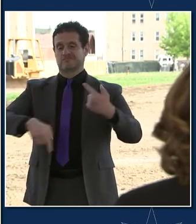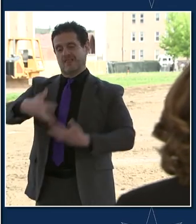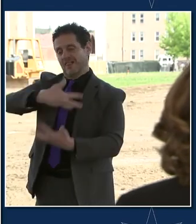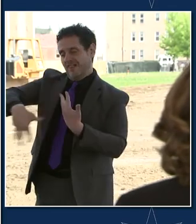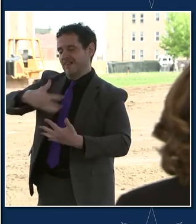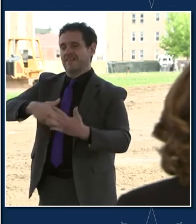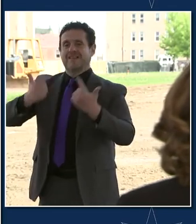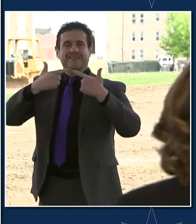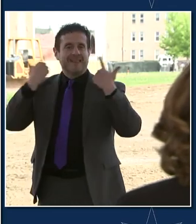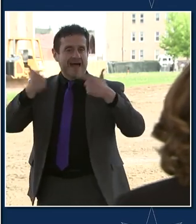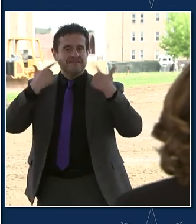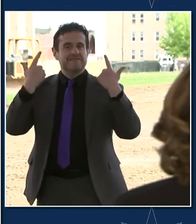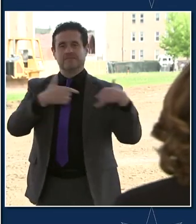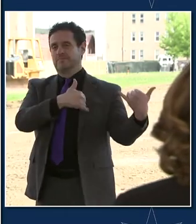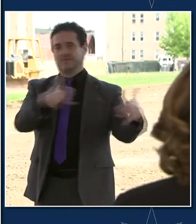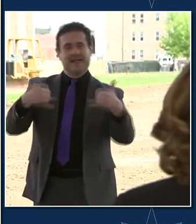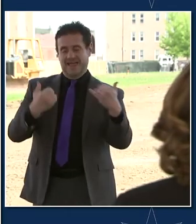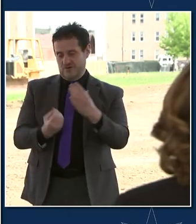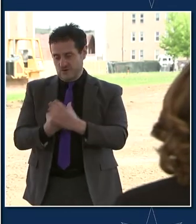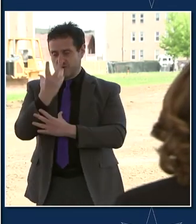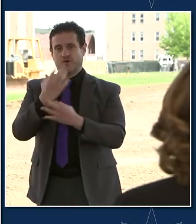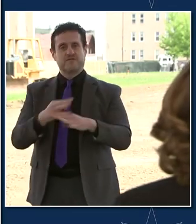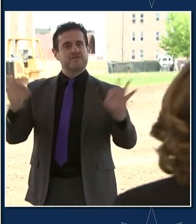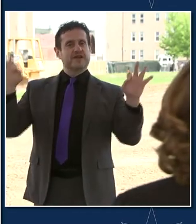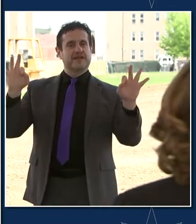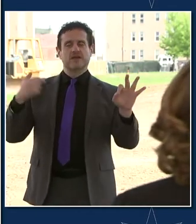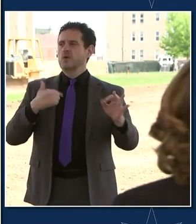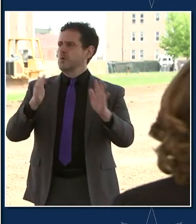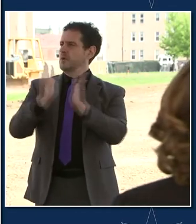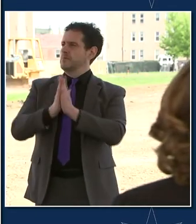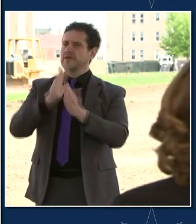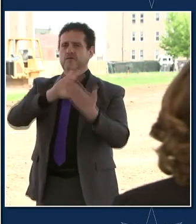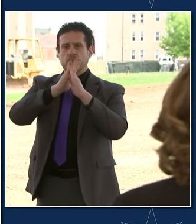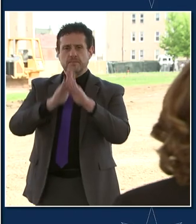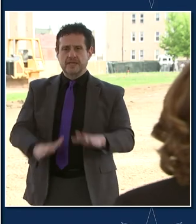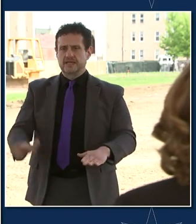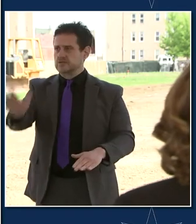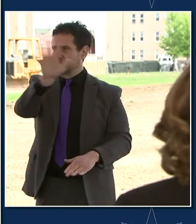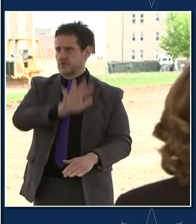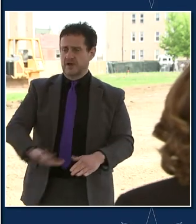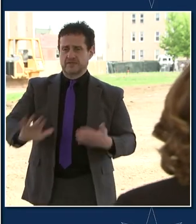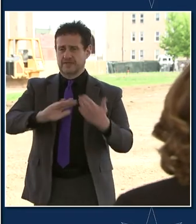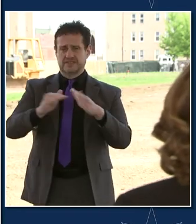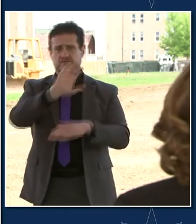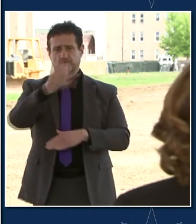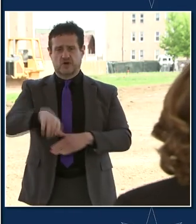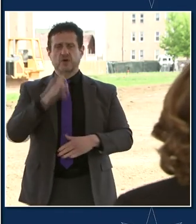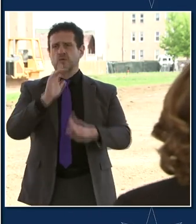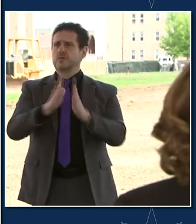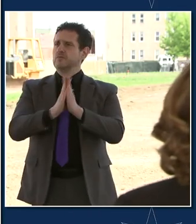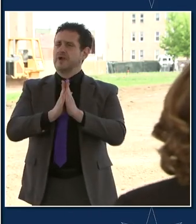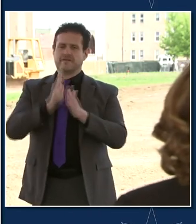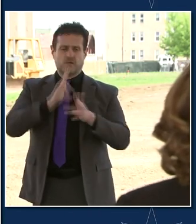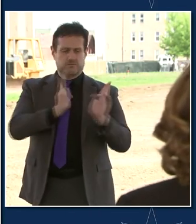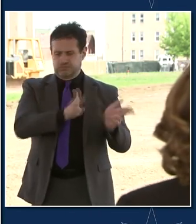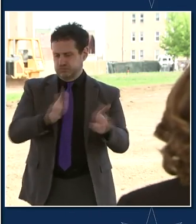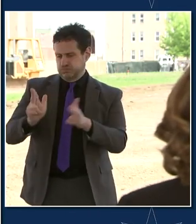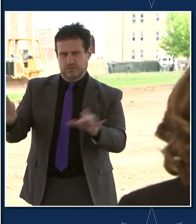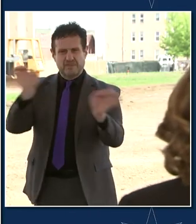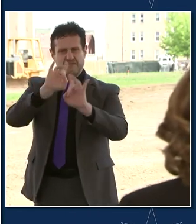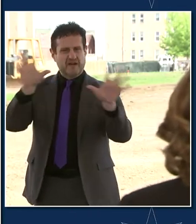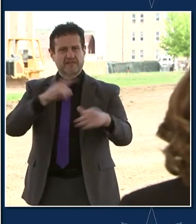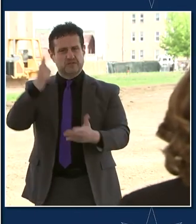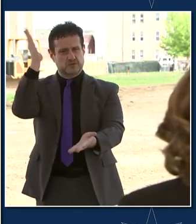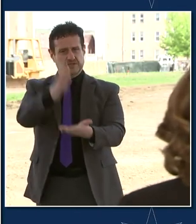here freely. We pray for peace in the city of Chicago. We pray for the violence to stop.